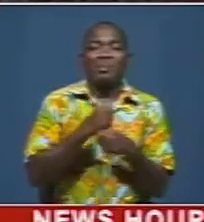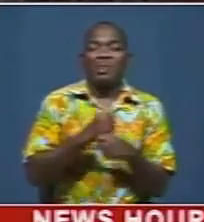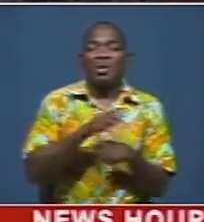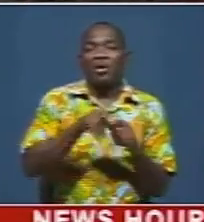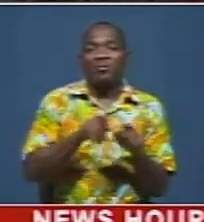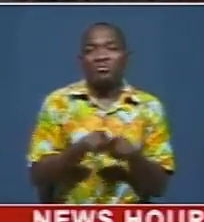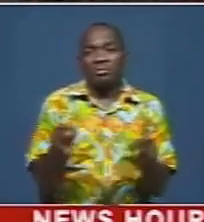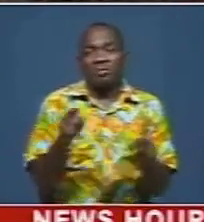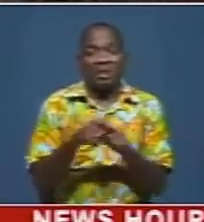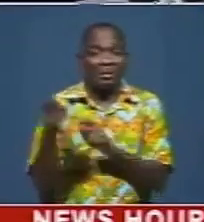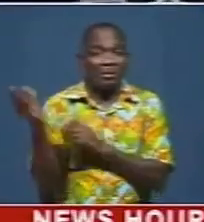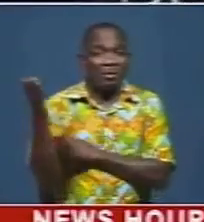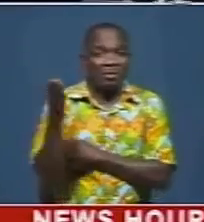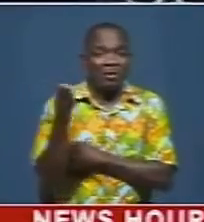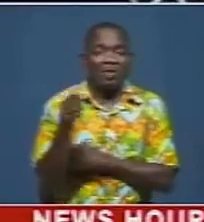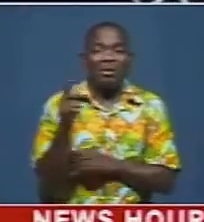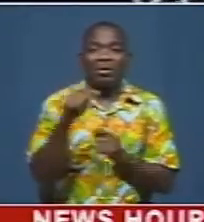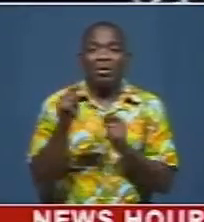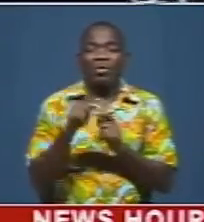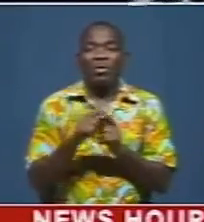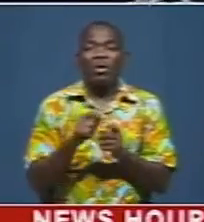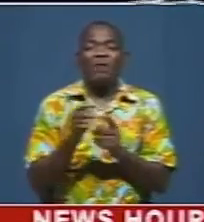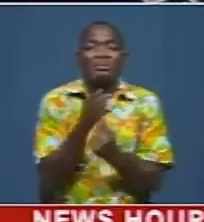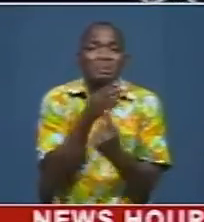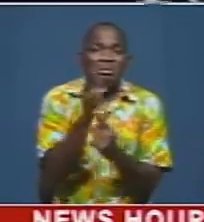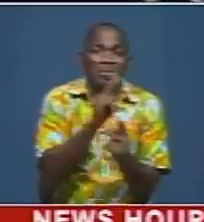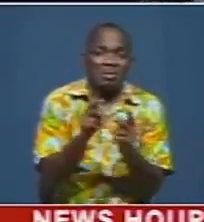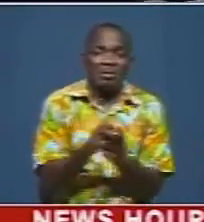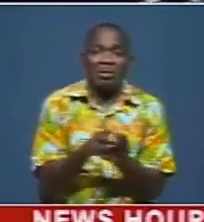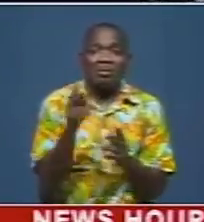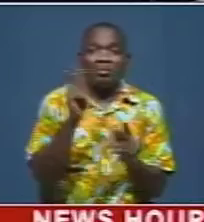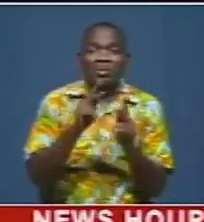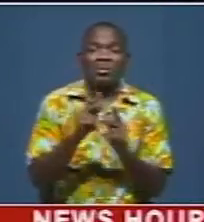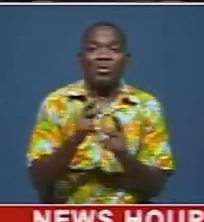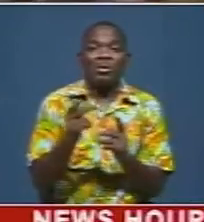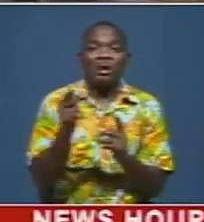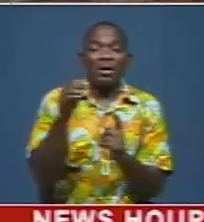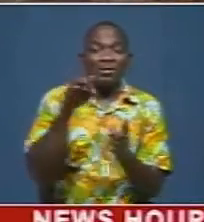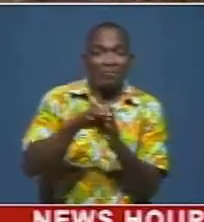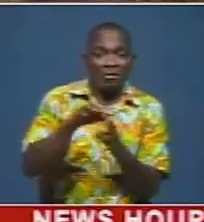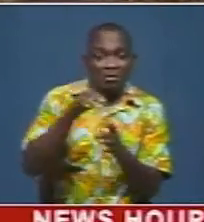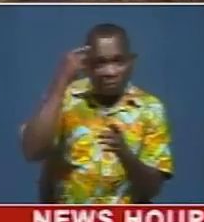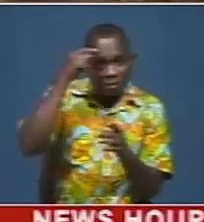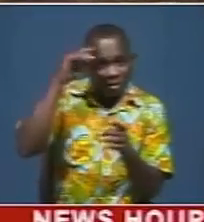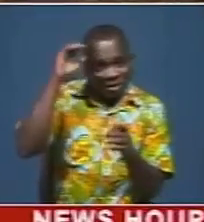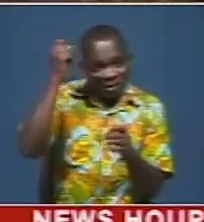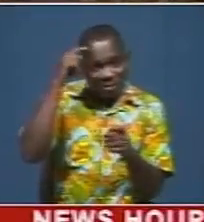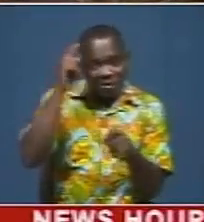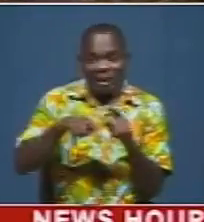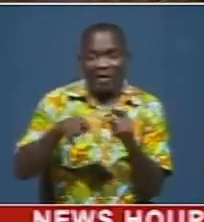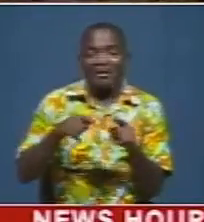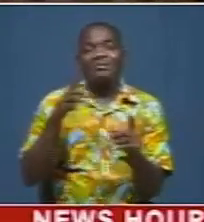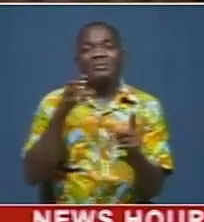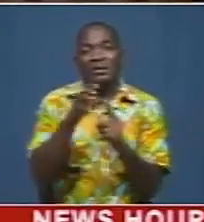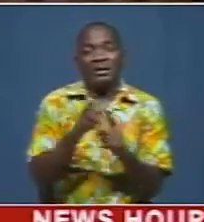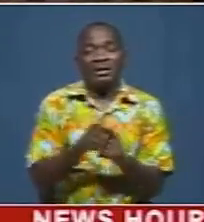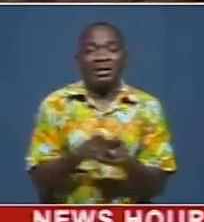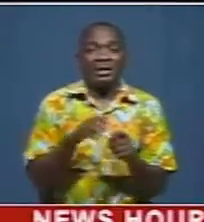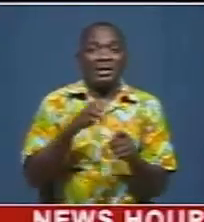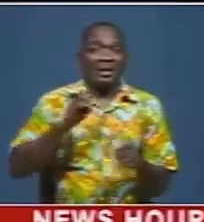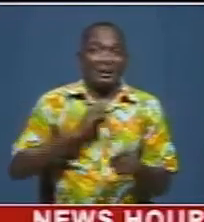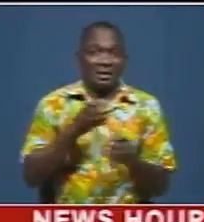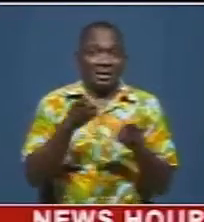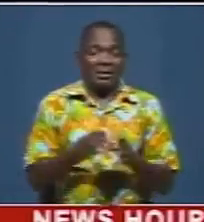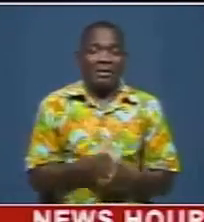their campaigns, and voters did not hold government to their electioneering promises. The Executive Director, CDD